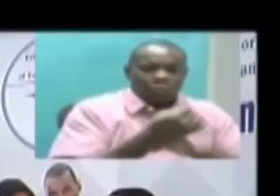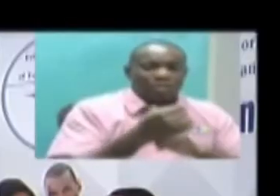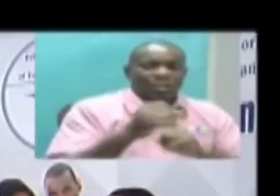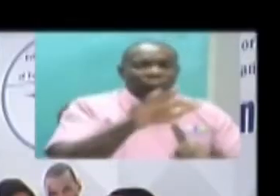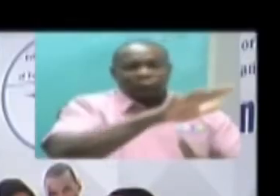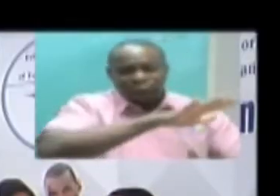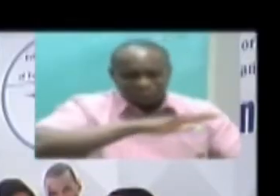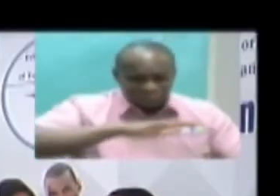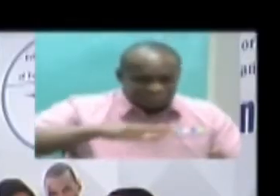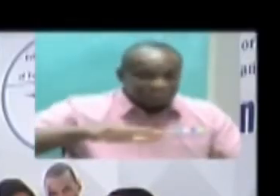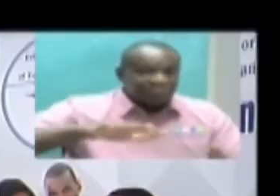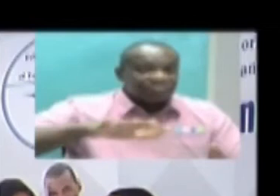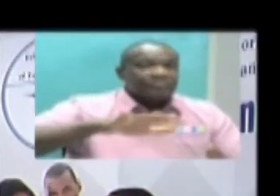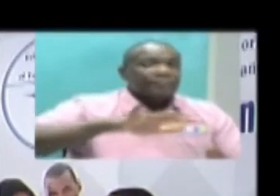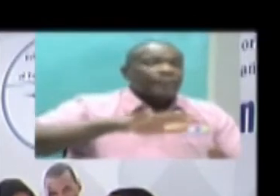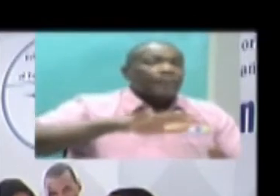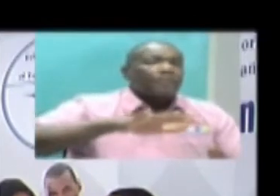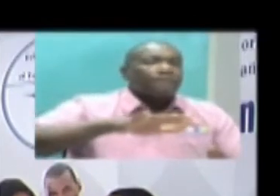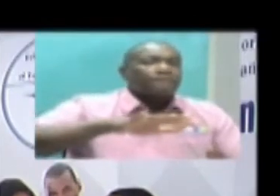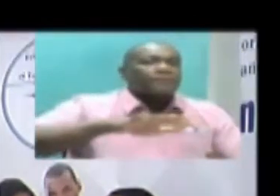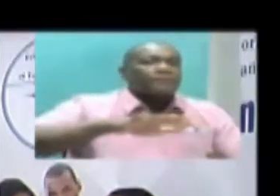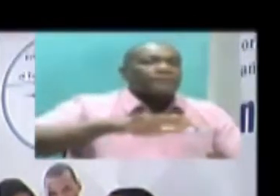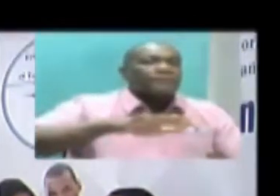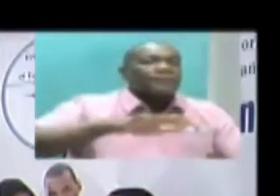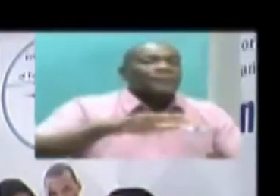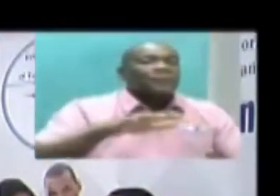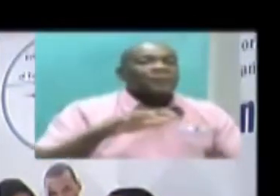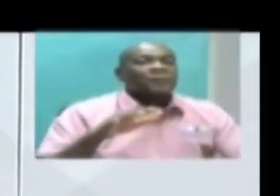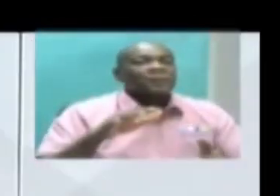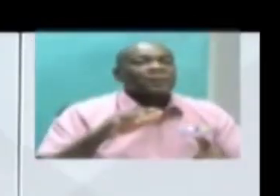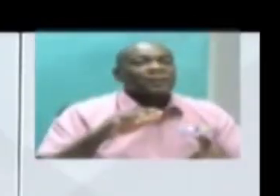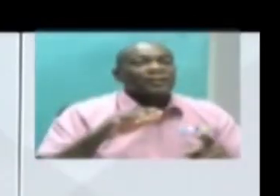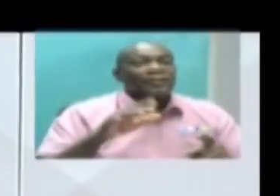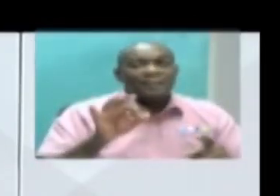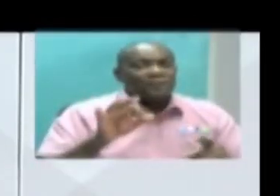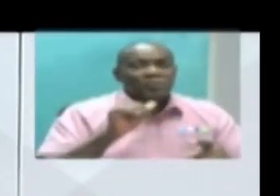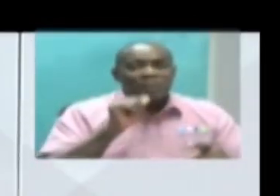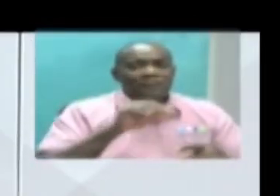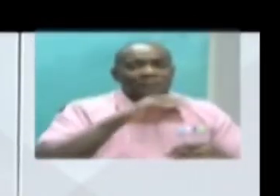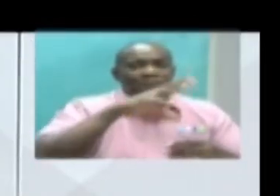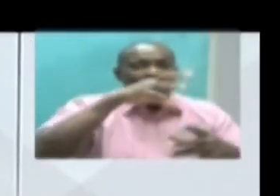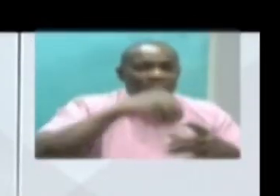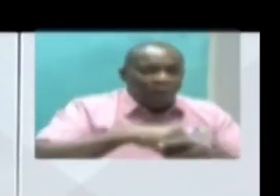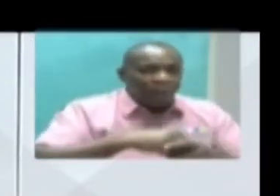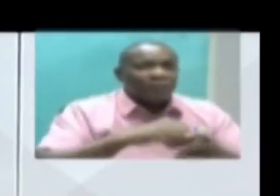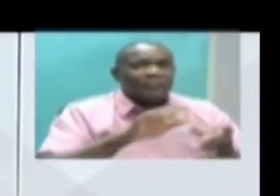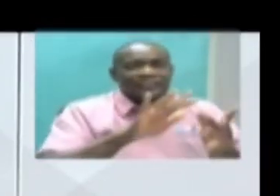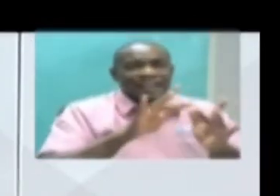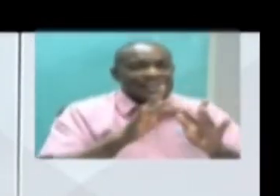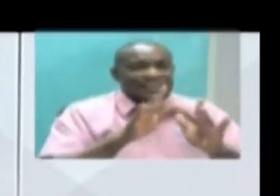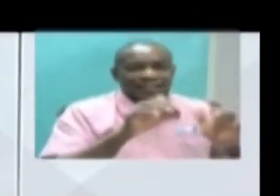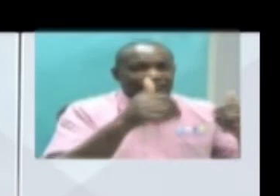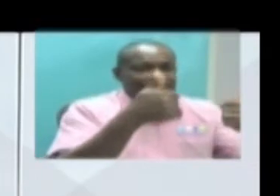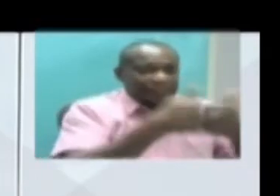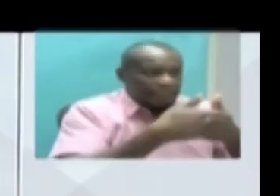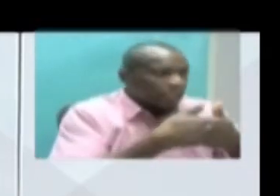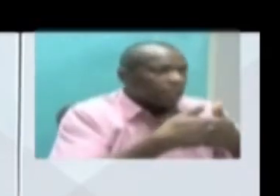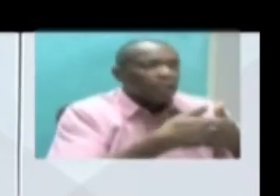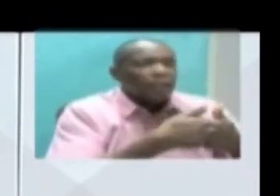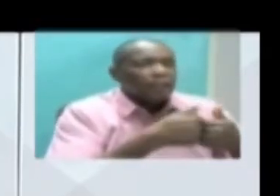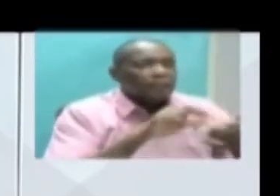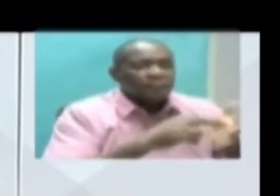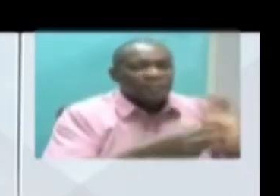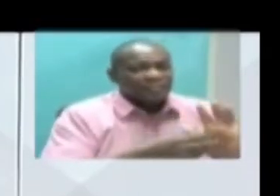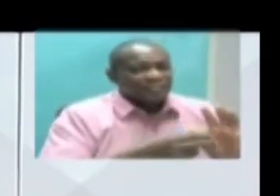didn't engage in that internet challenge, my social status is low. So this is why they engage in it. Now, they want more people to see it, so